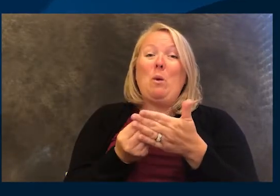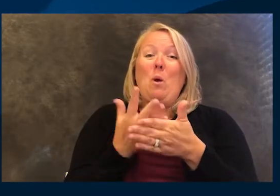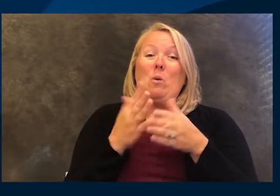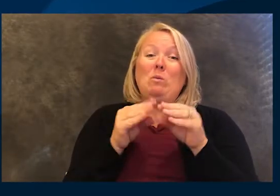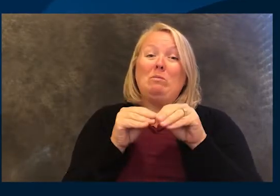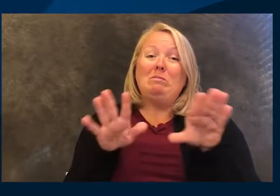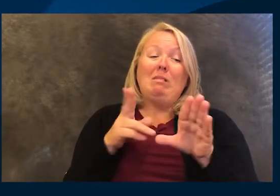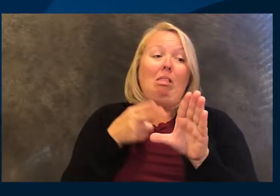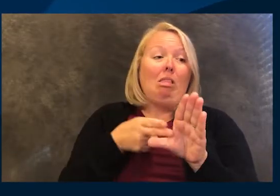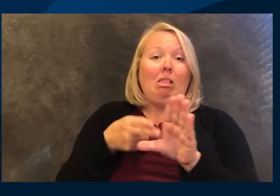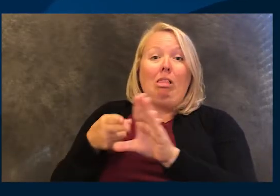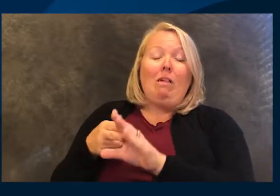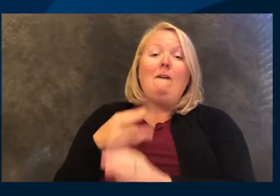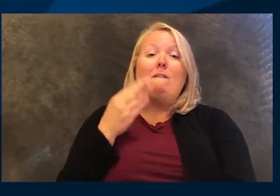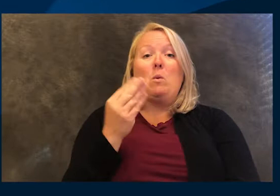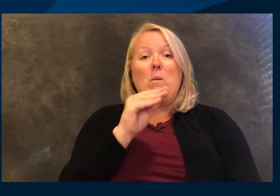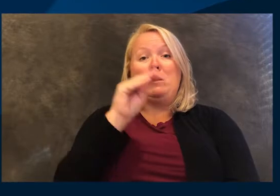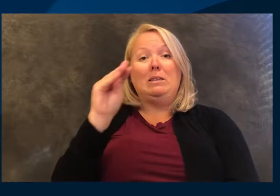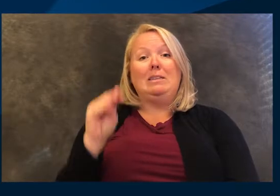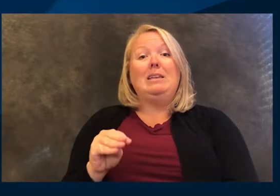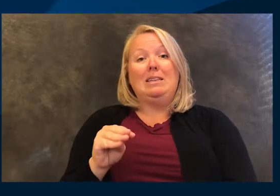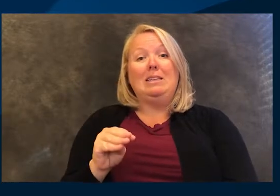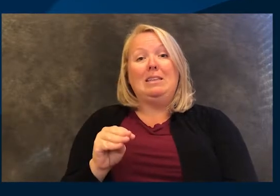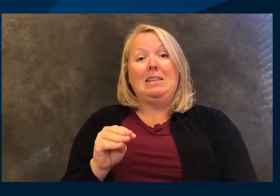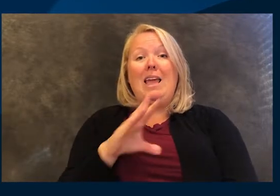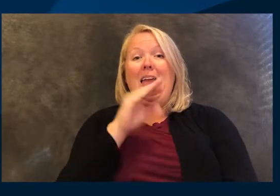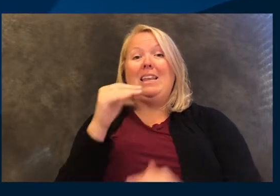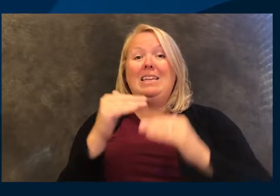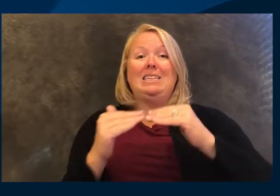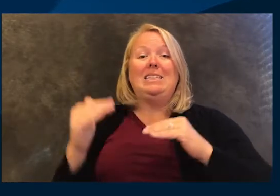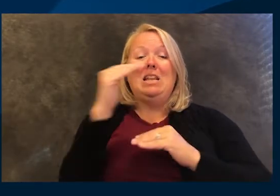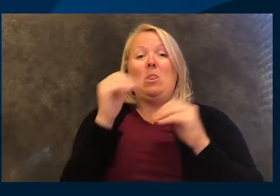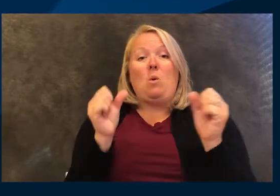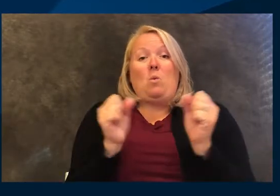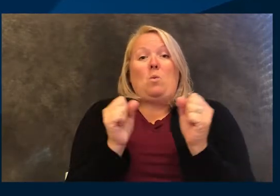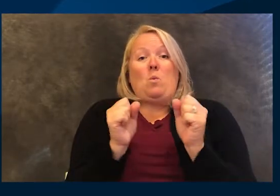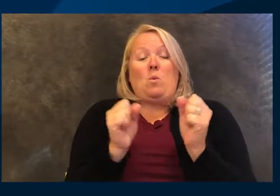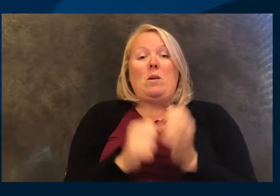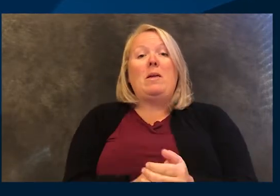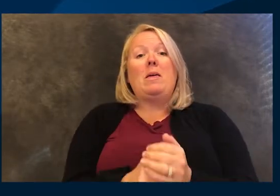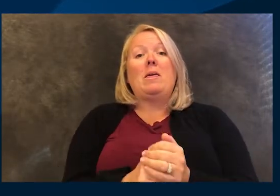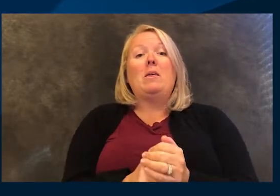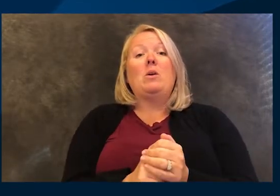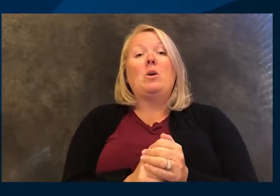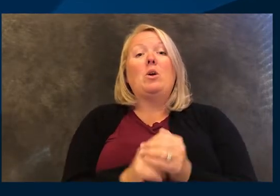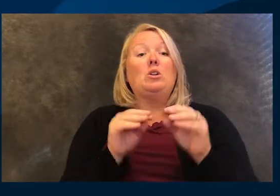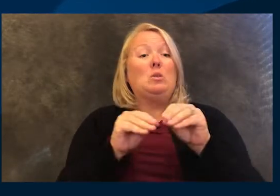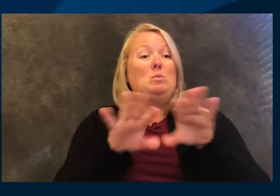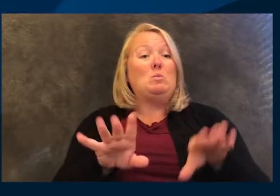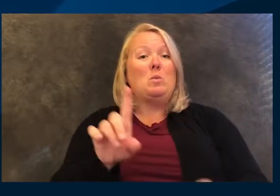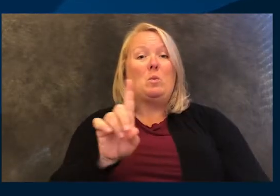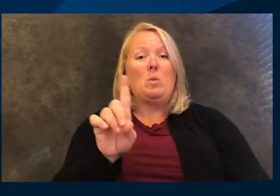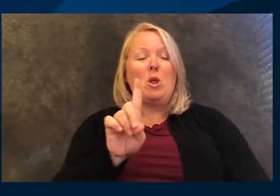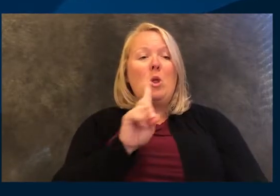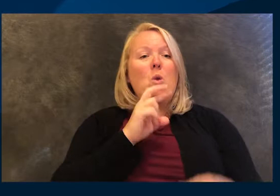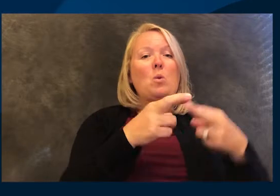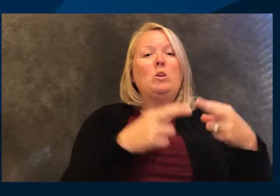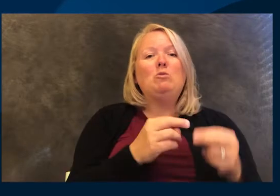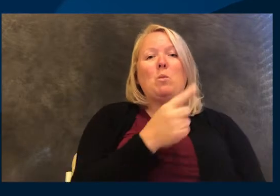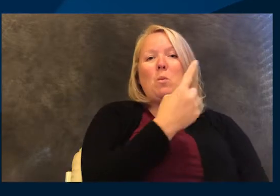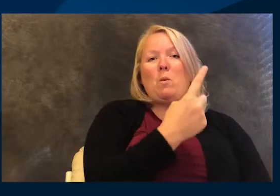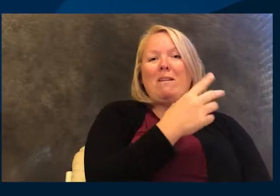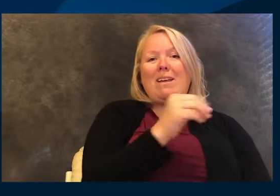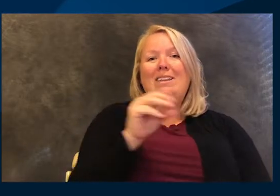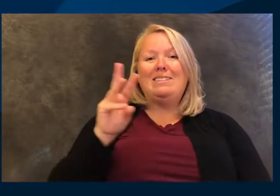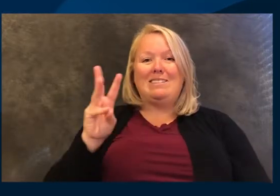14% and now exceeding the winter peak census. The fastest growth was in Regions 1 and 6.